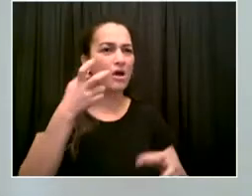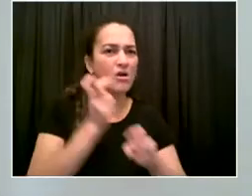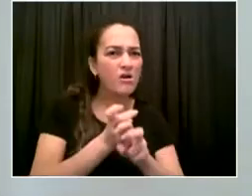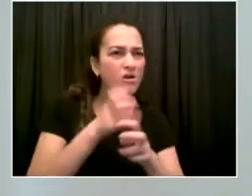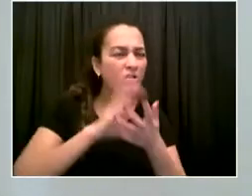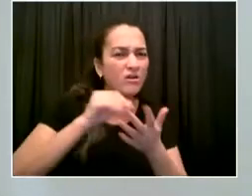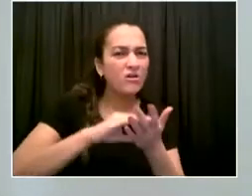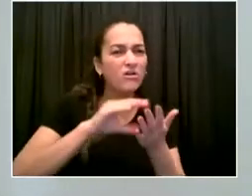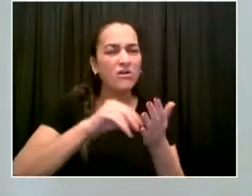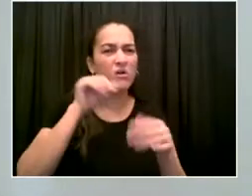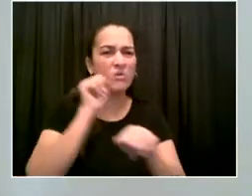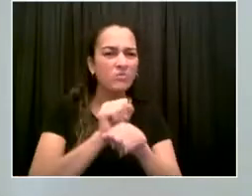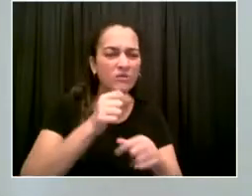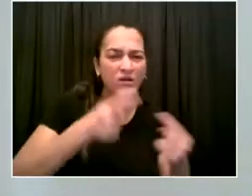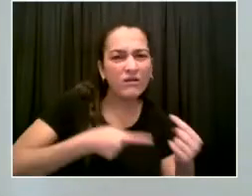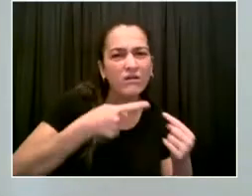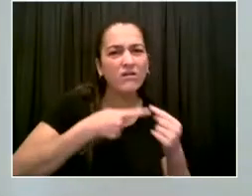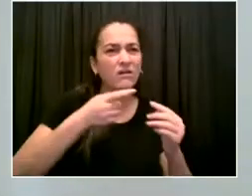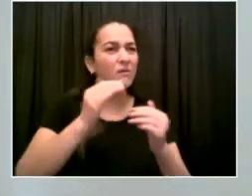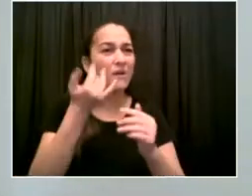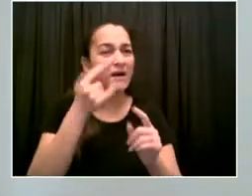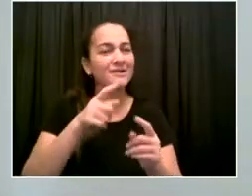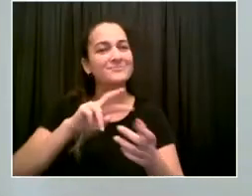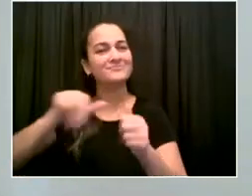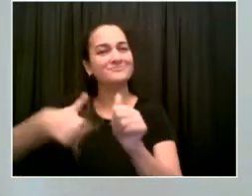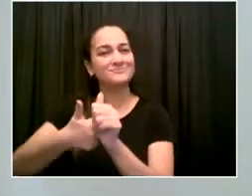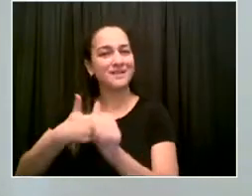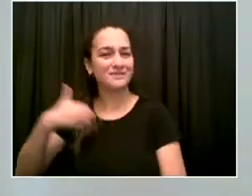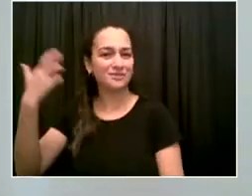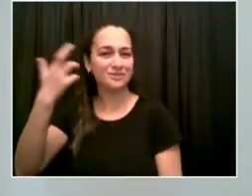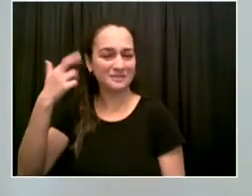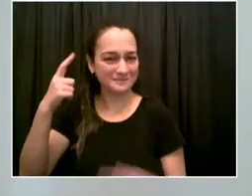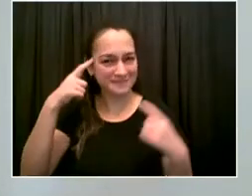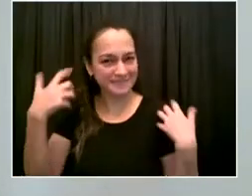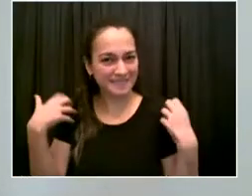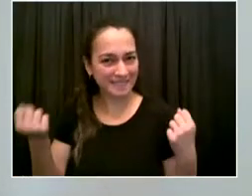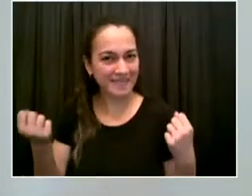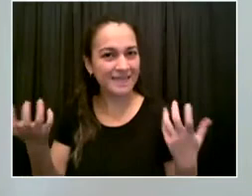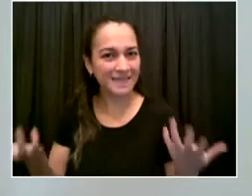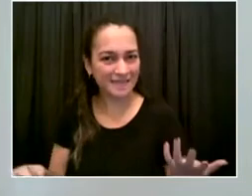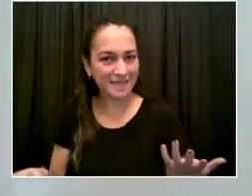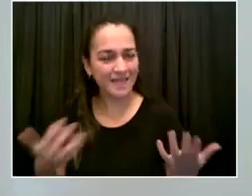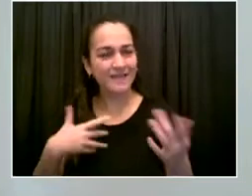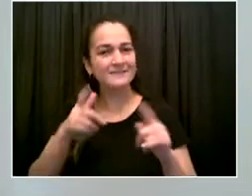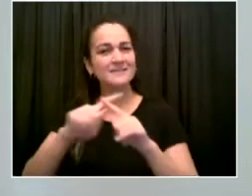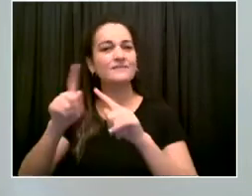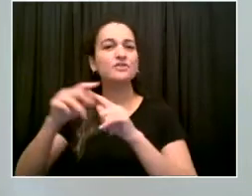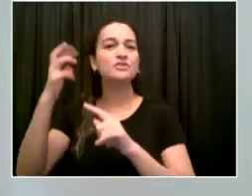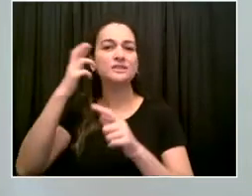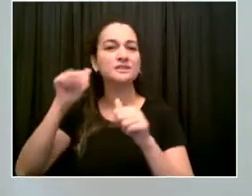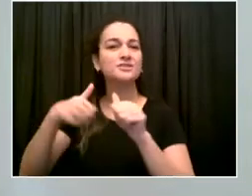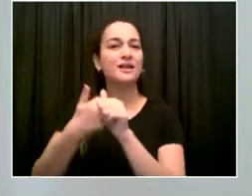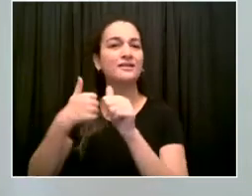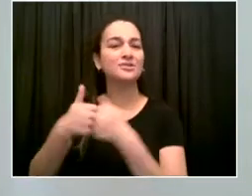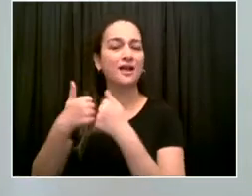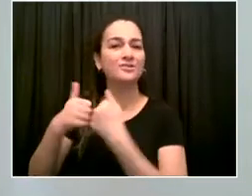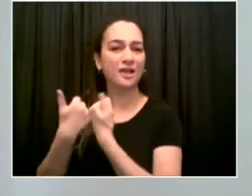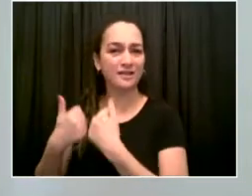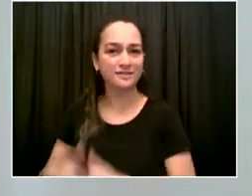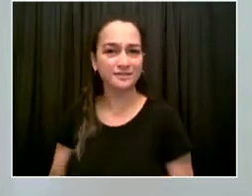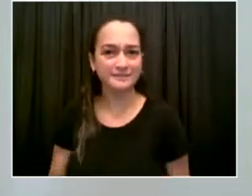biggest challenges my students faced is just saying, I need help. And once they were brave enough to say